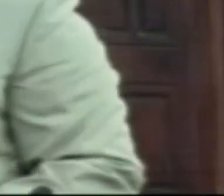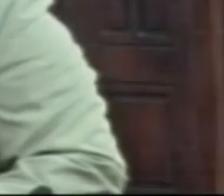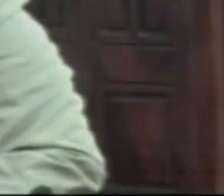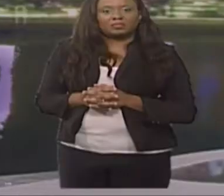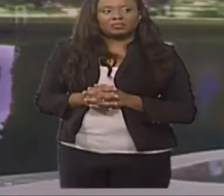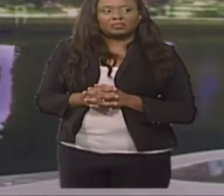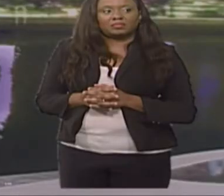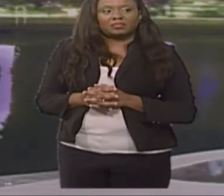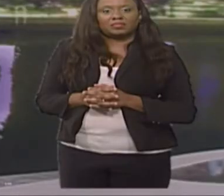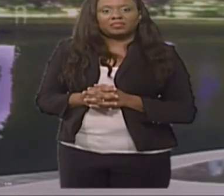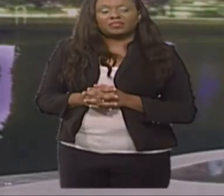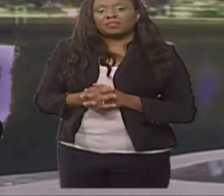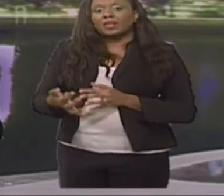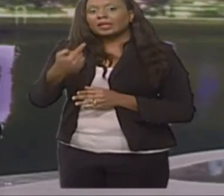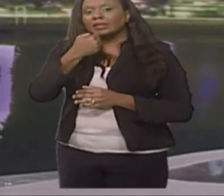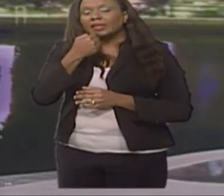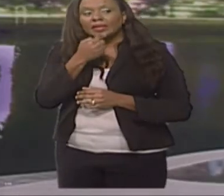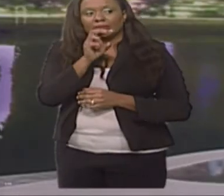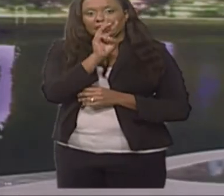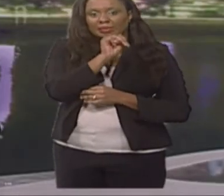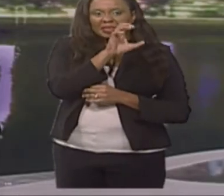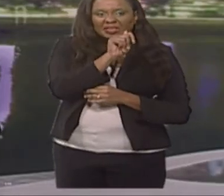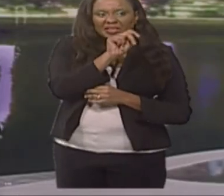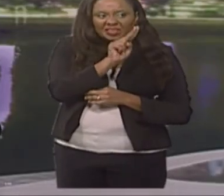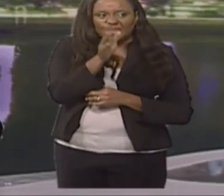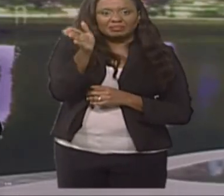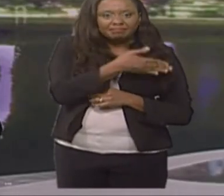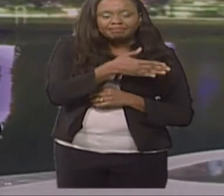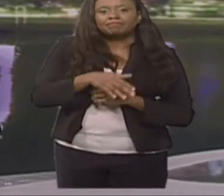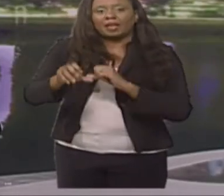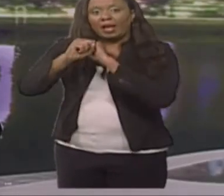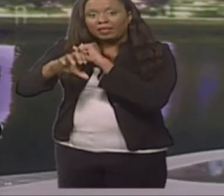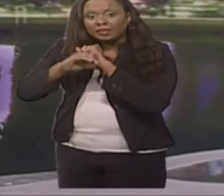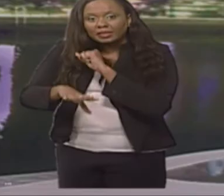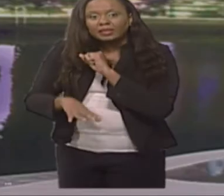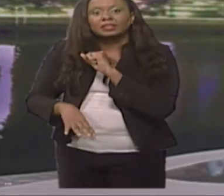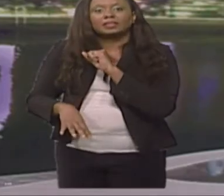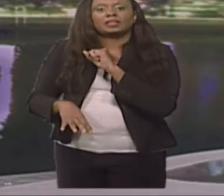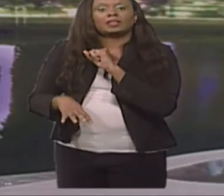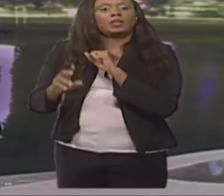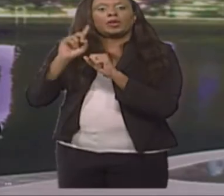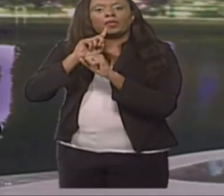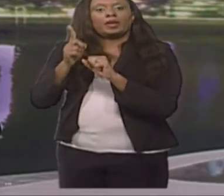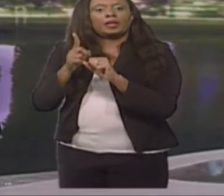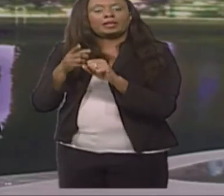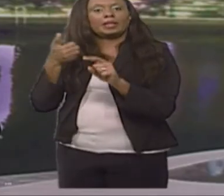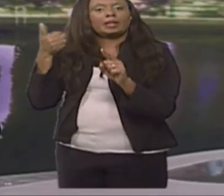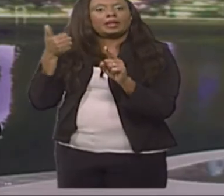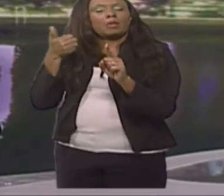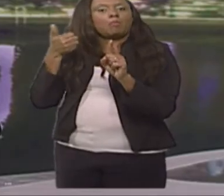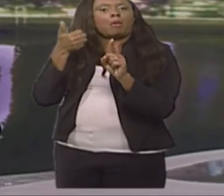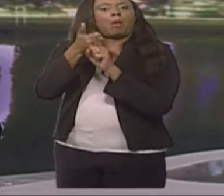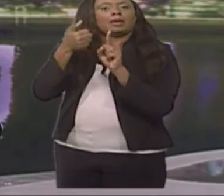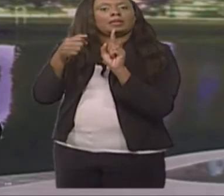disadvantage. And Mr. Sinclair notes that aside from MCTV, advertising, another revenue stream, has been affected as